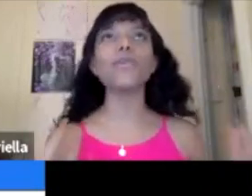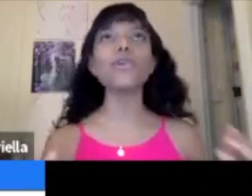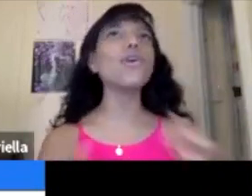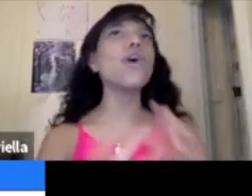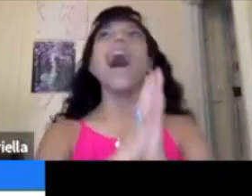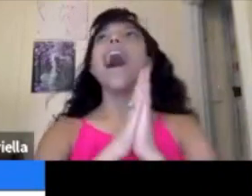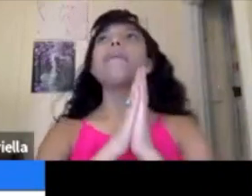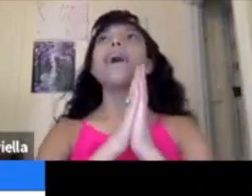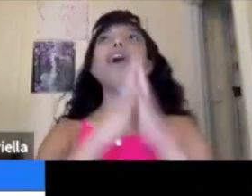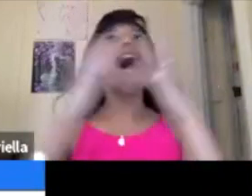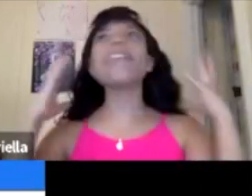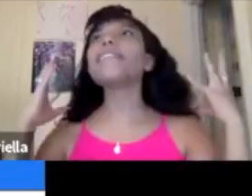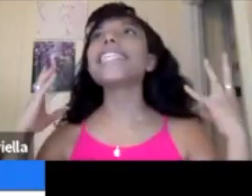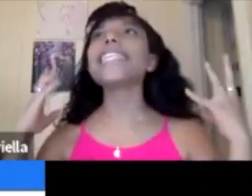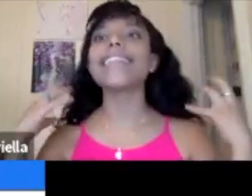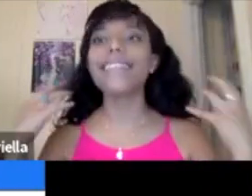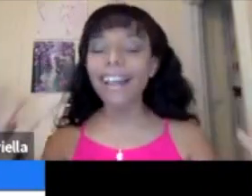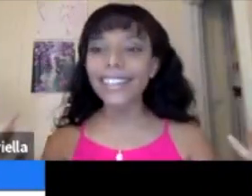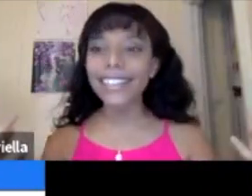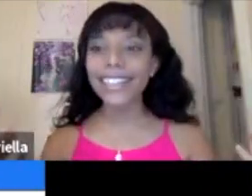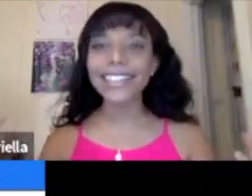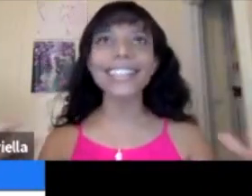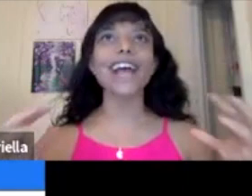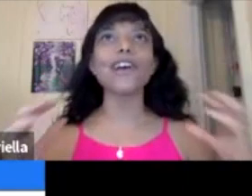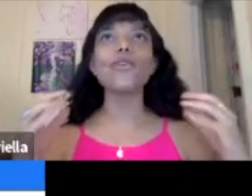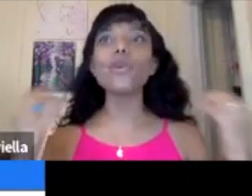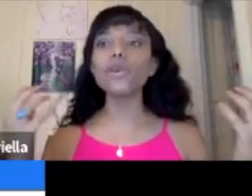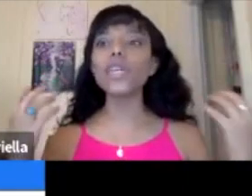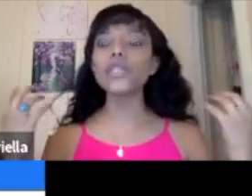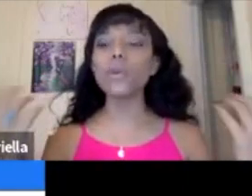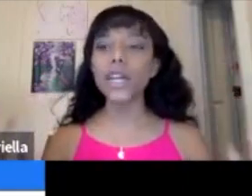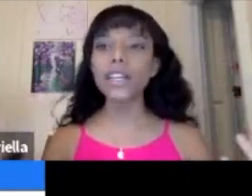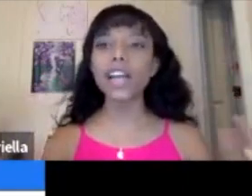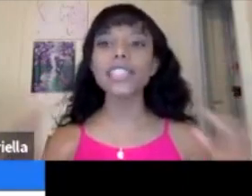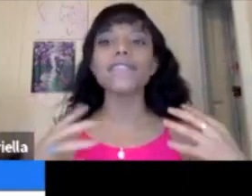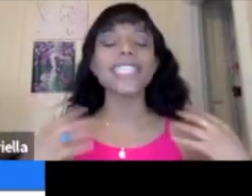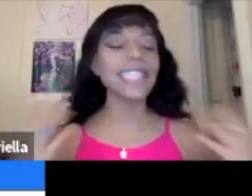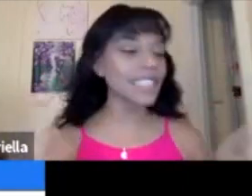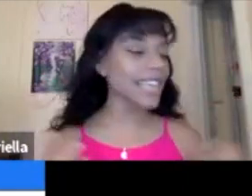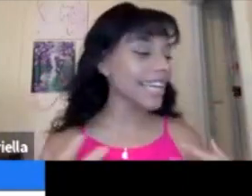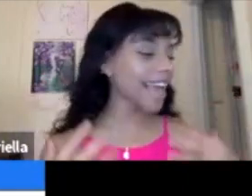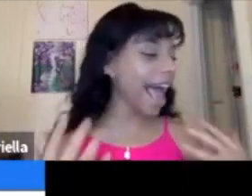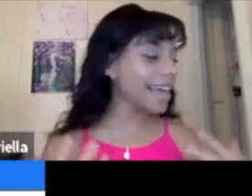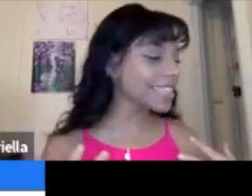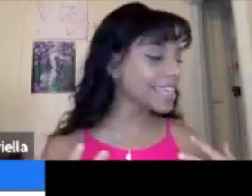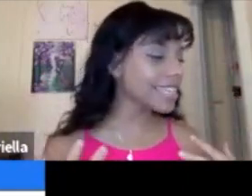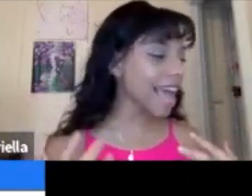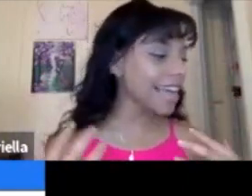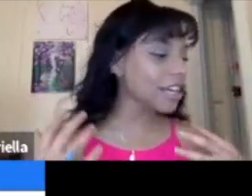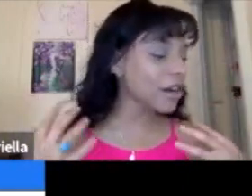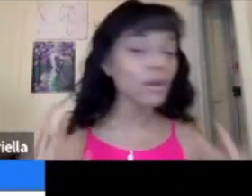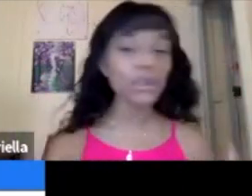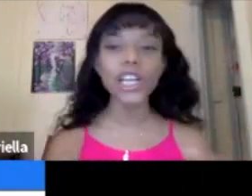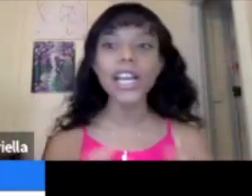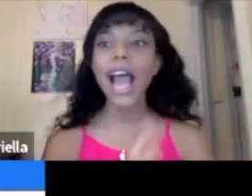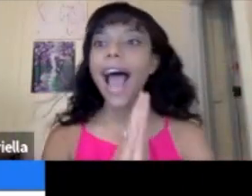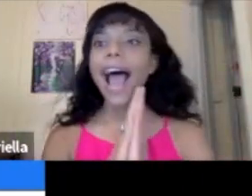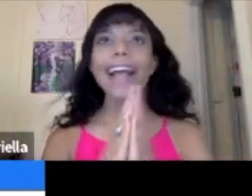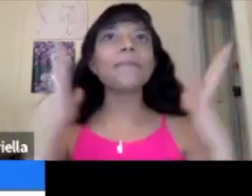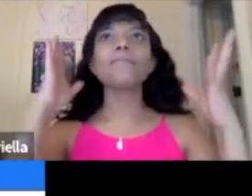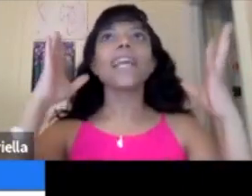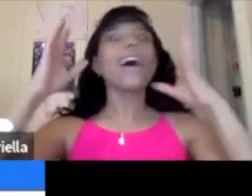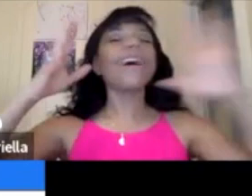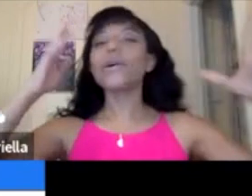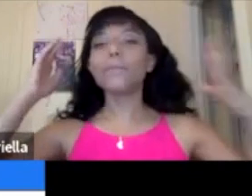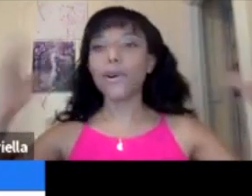from Google about all of the technologies that Google is working on to facilitate access and inclusion,